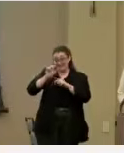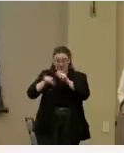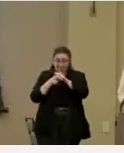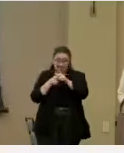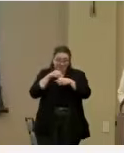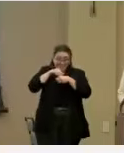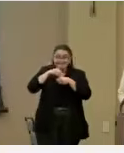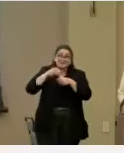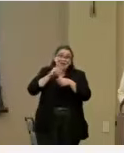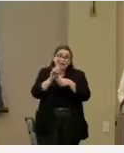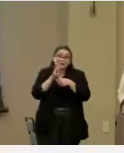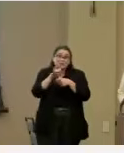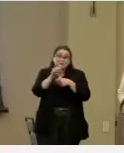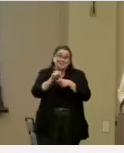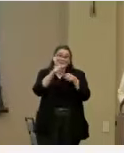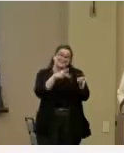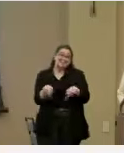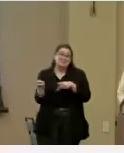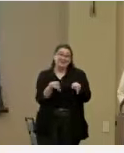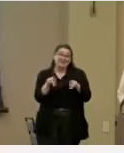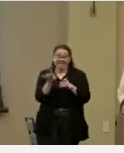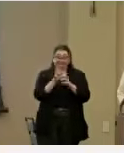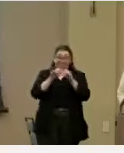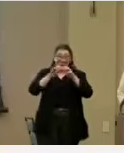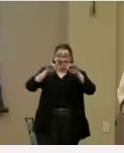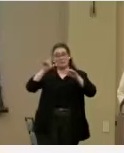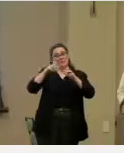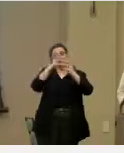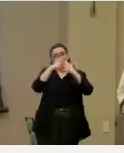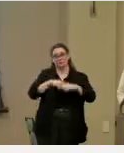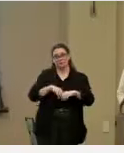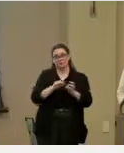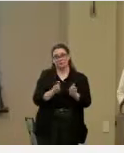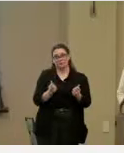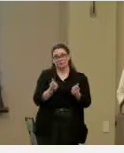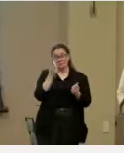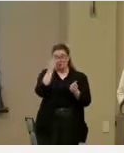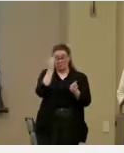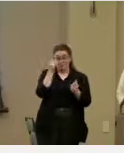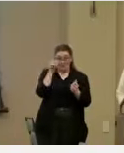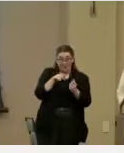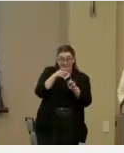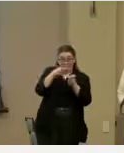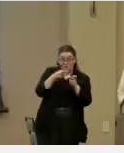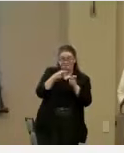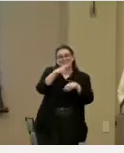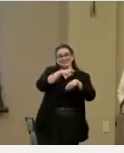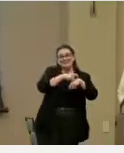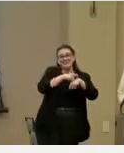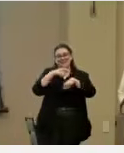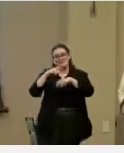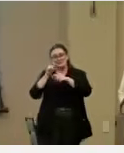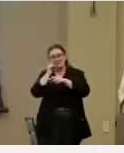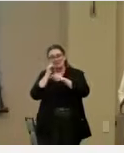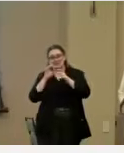party in the dermis, and it's our job to put it out. Why? Because time is skin. When this happens